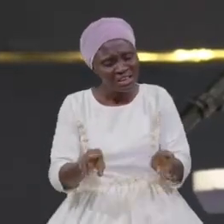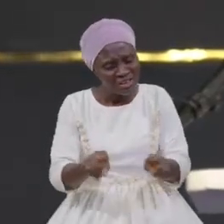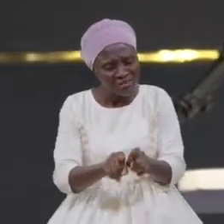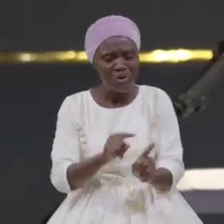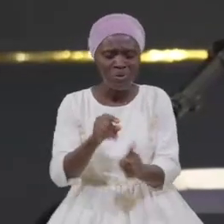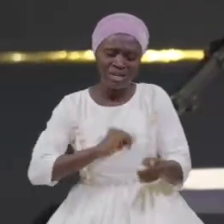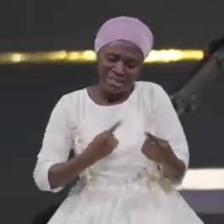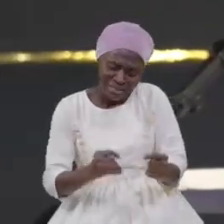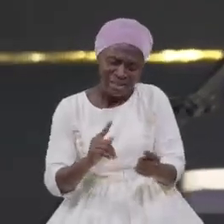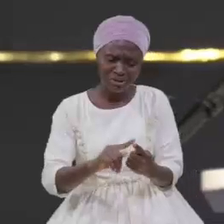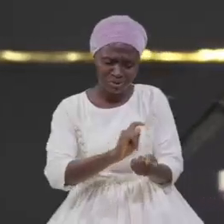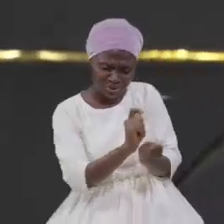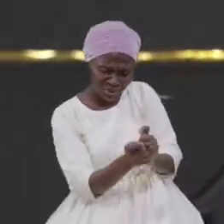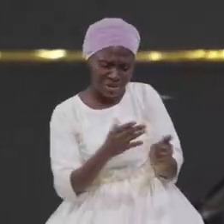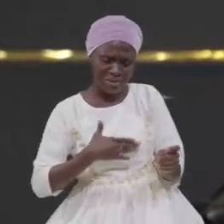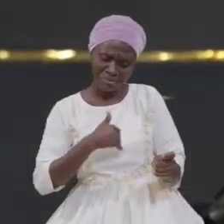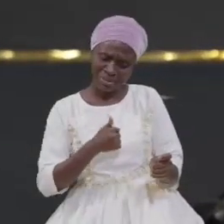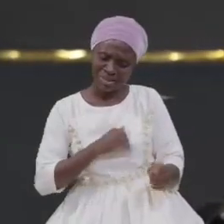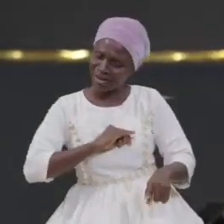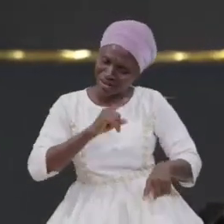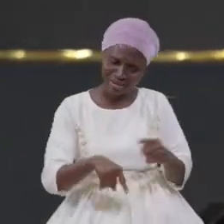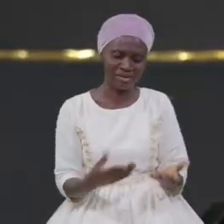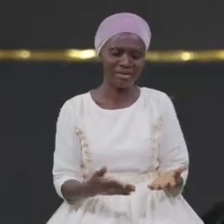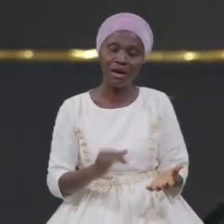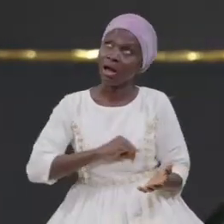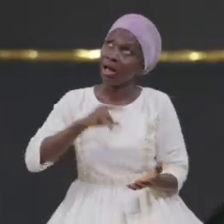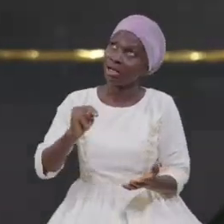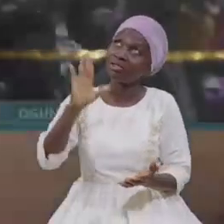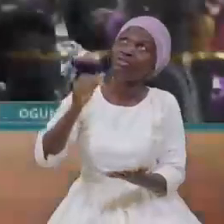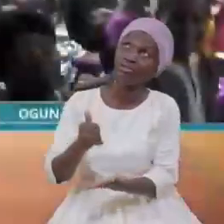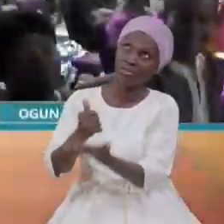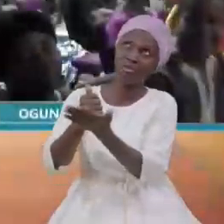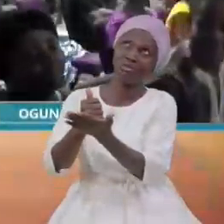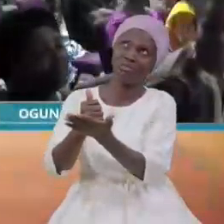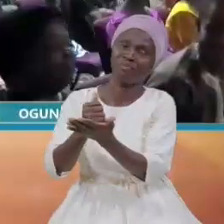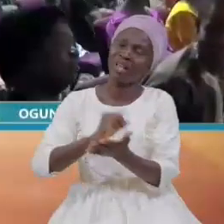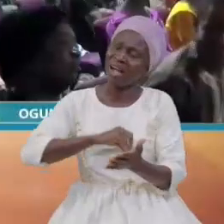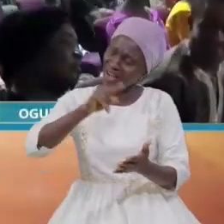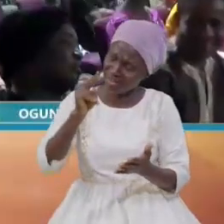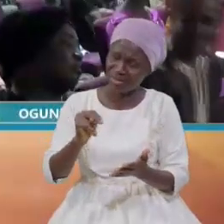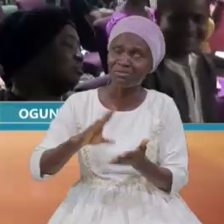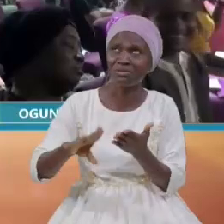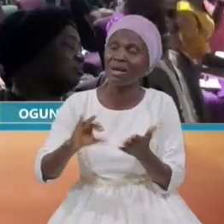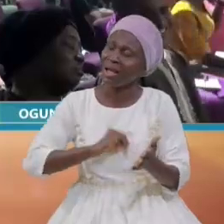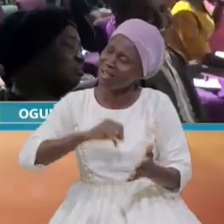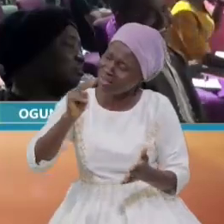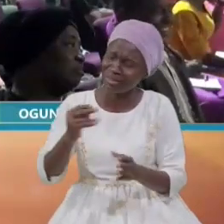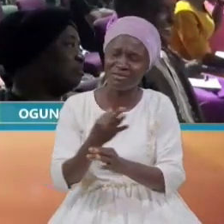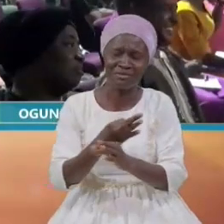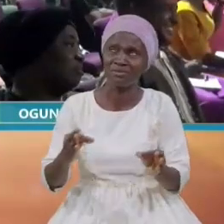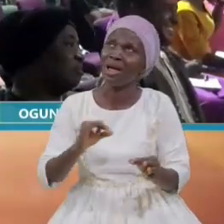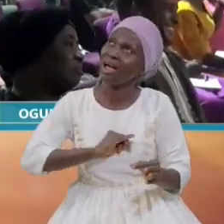cannot. I need your help. I need forgiveness. I need freedom. I need grace. And then